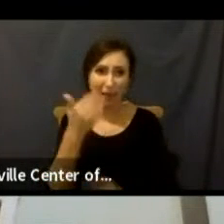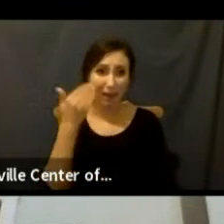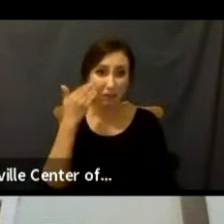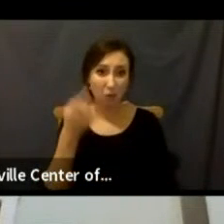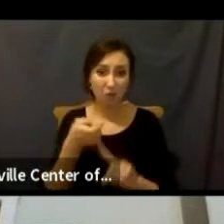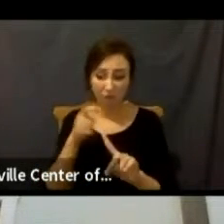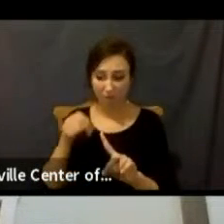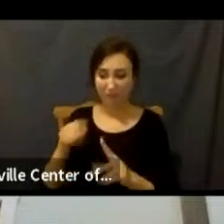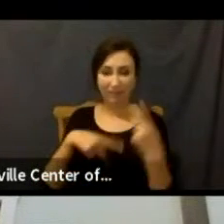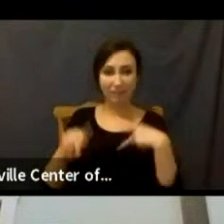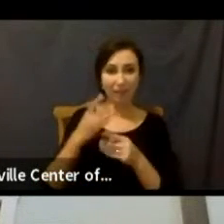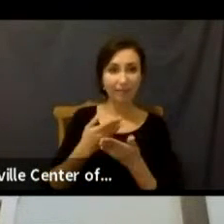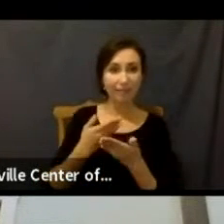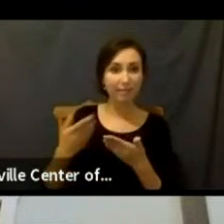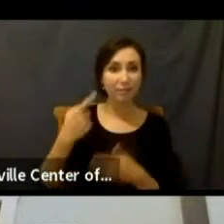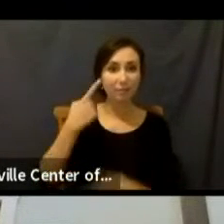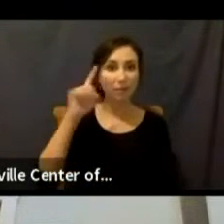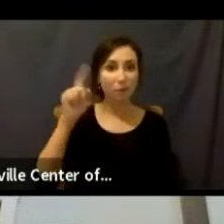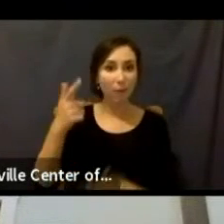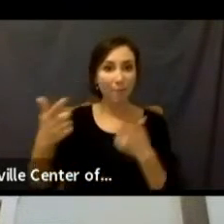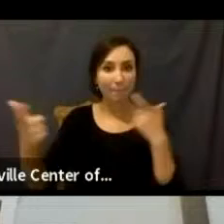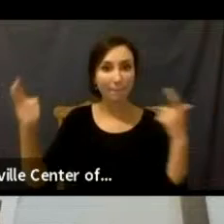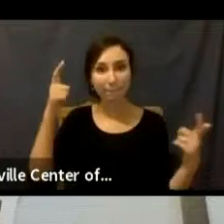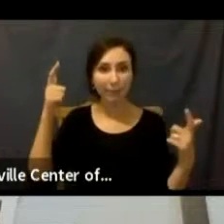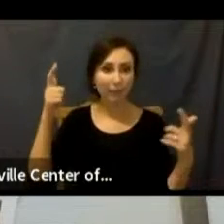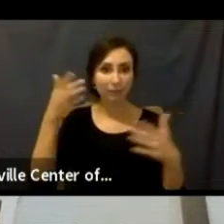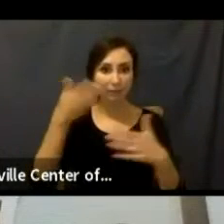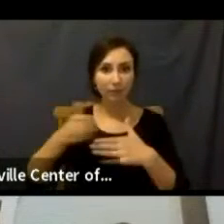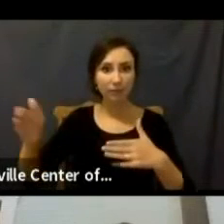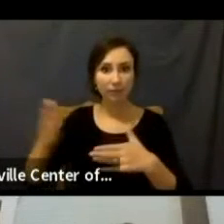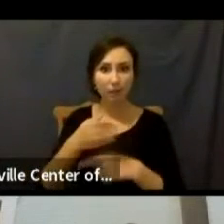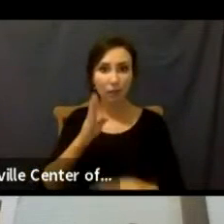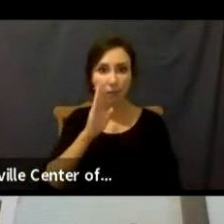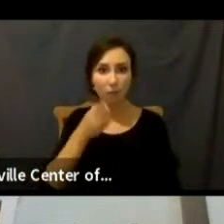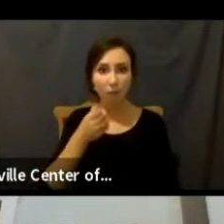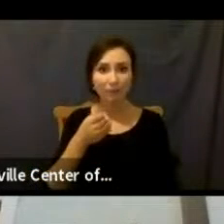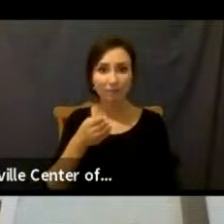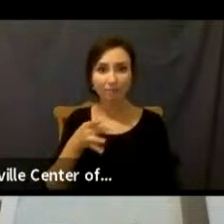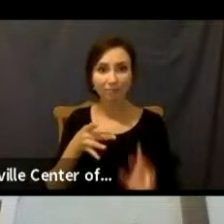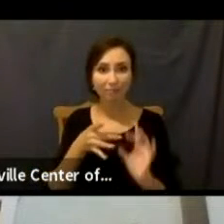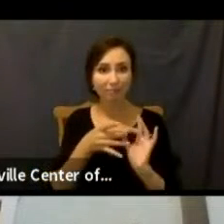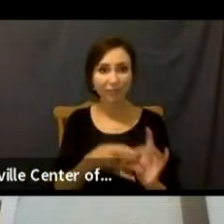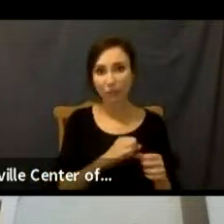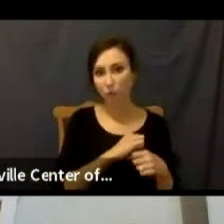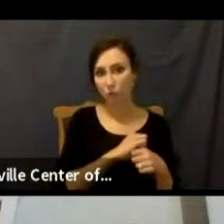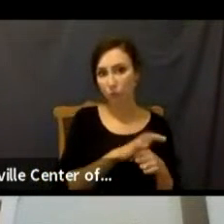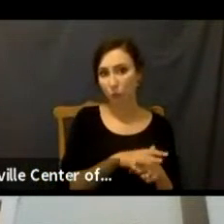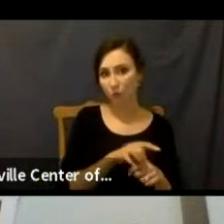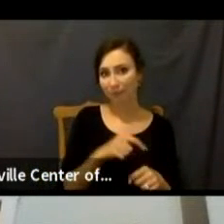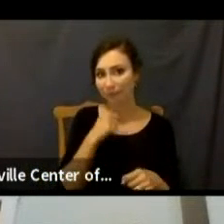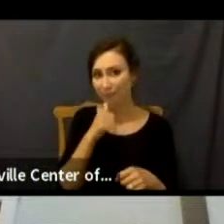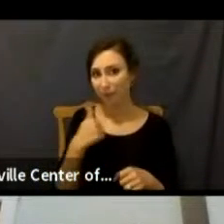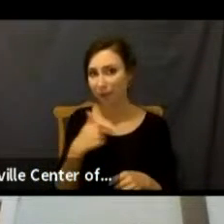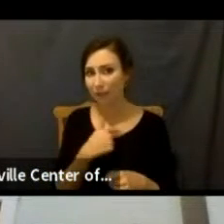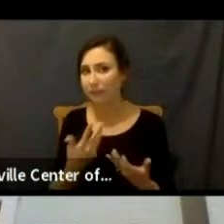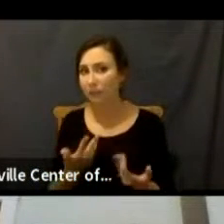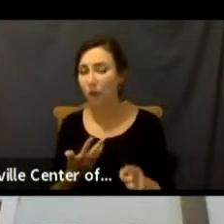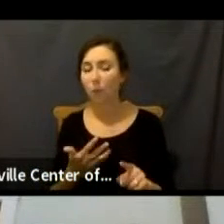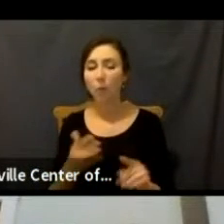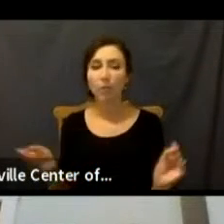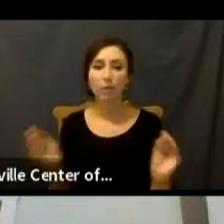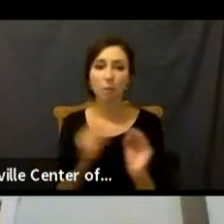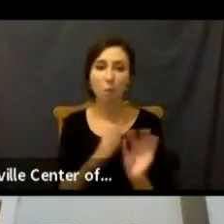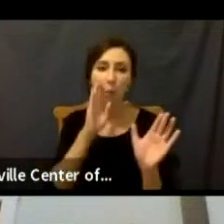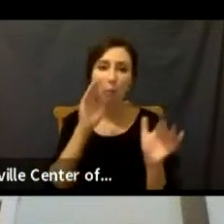these things, but on a larger scale, it's going to be COVID. So I just the more that we focus